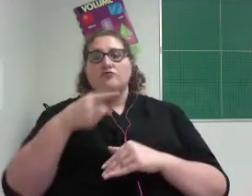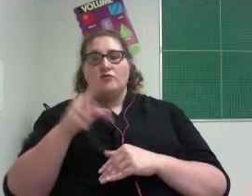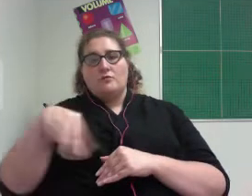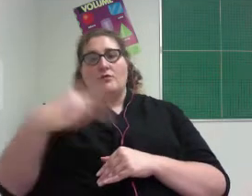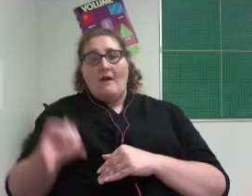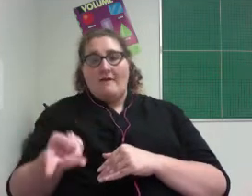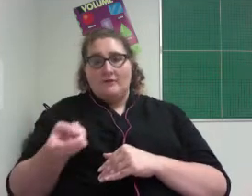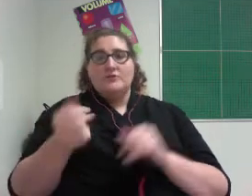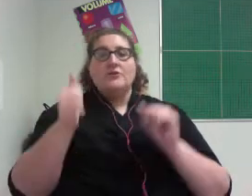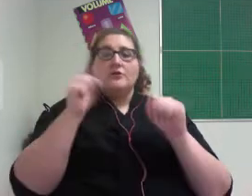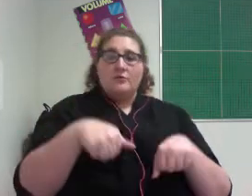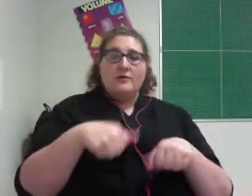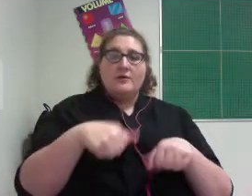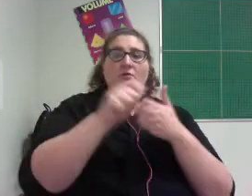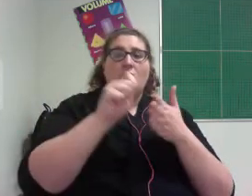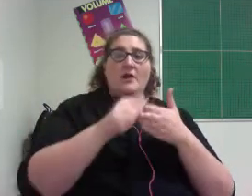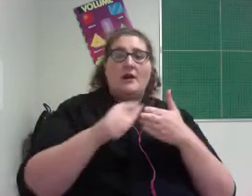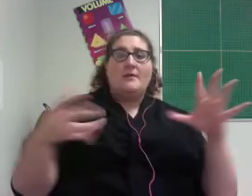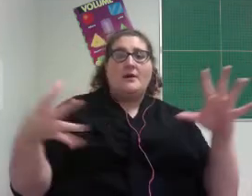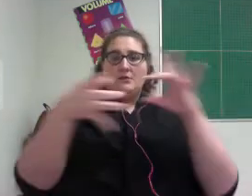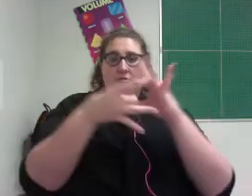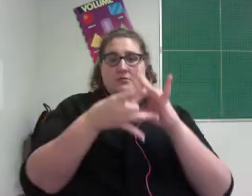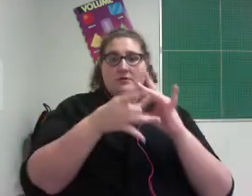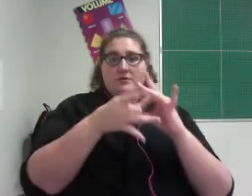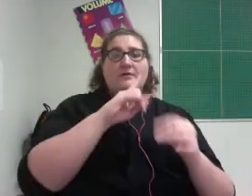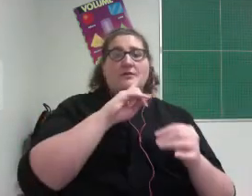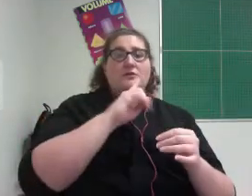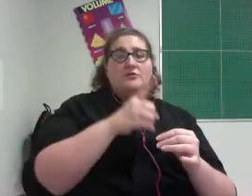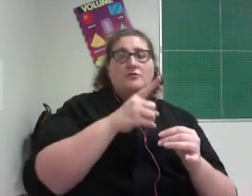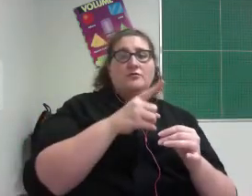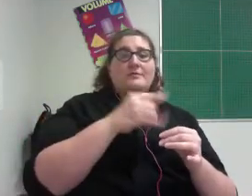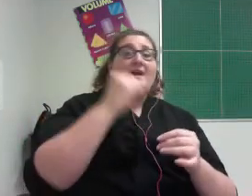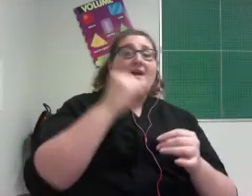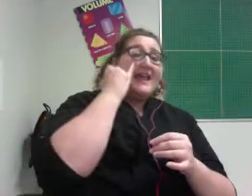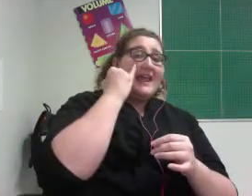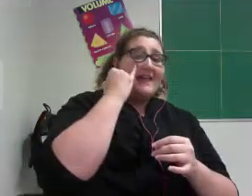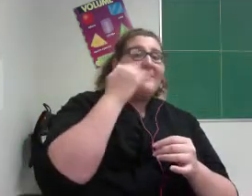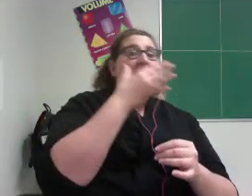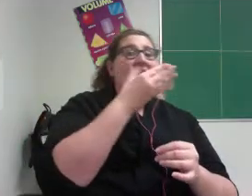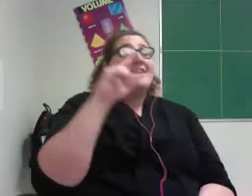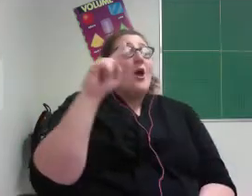the phrase if and only if, sometimes shortened to